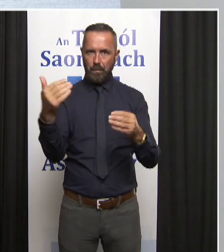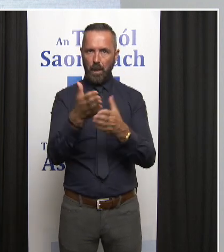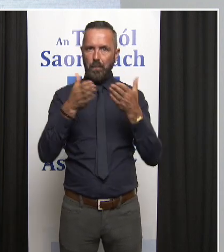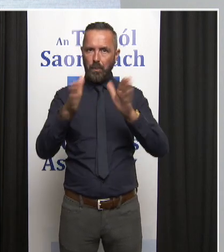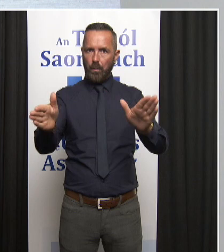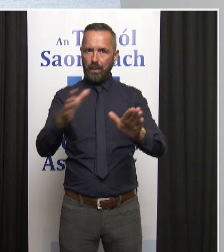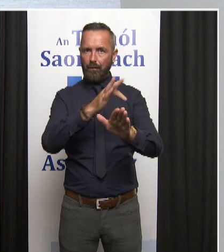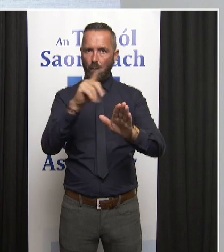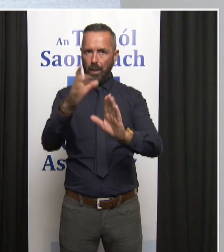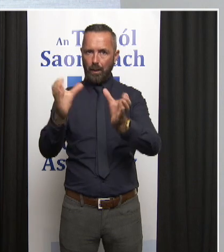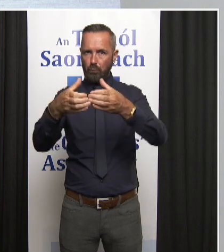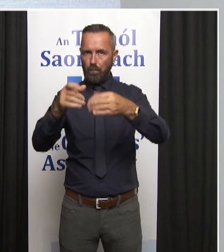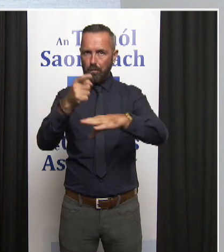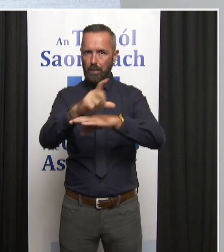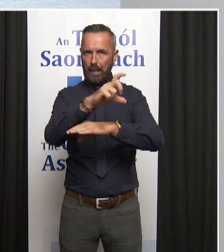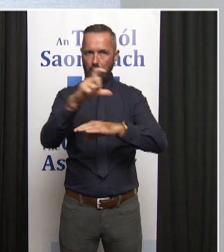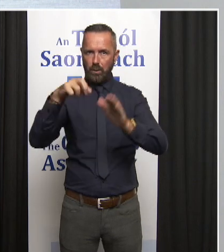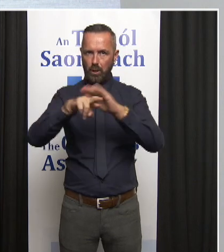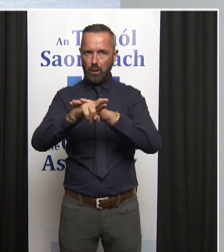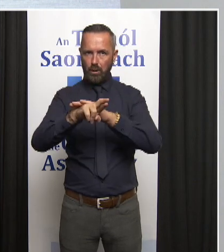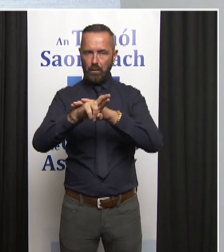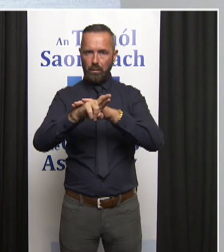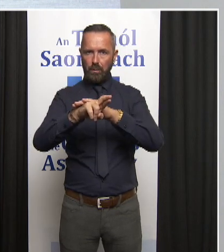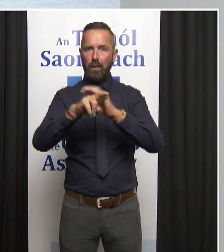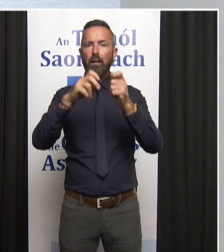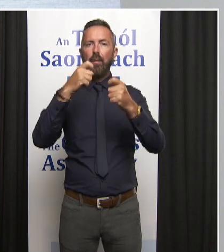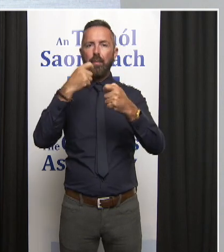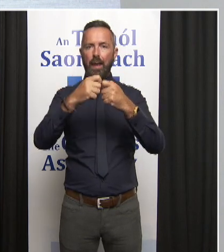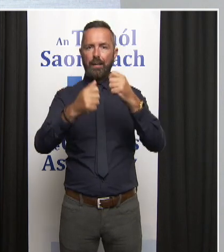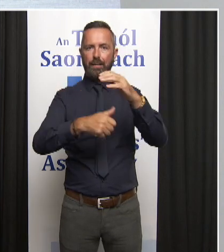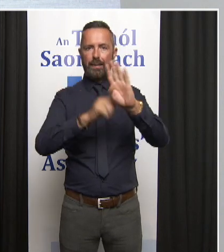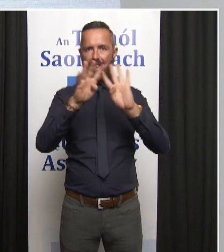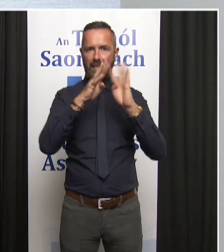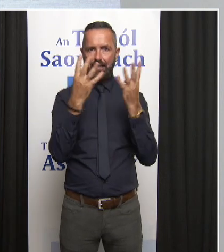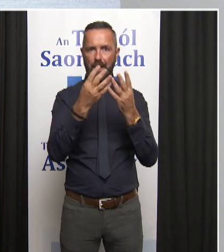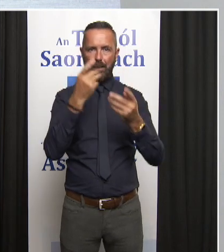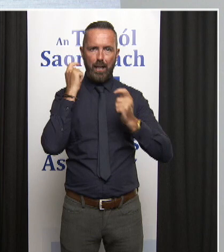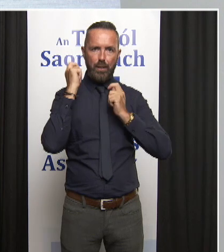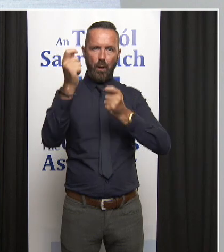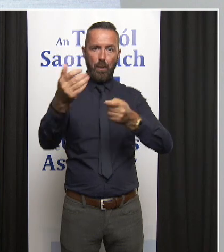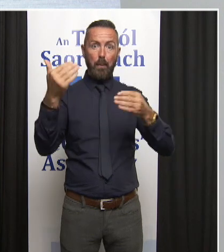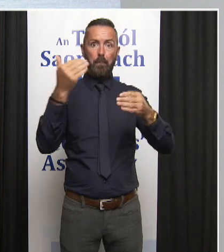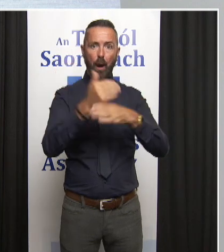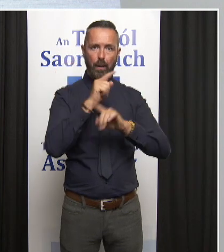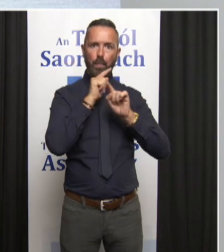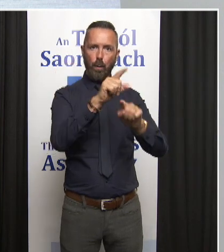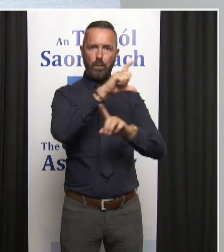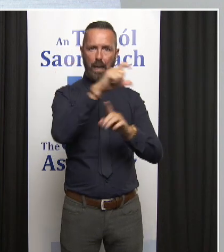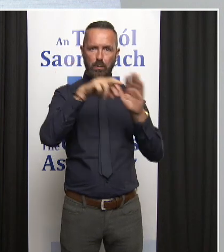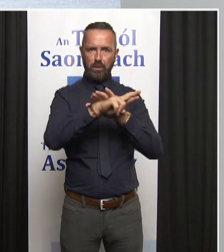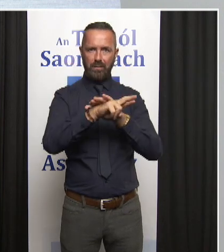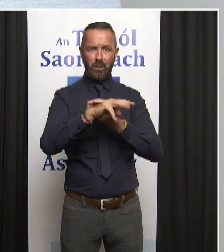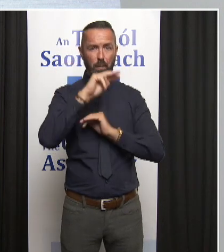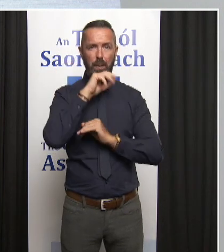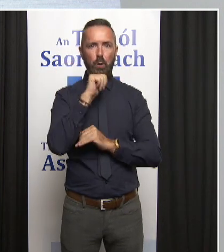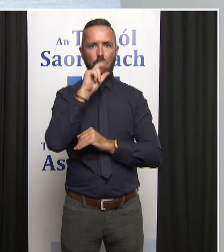councillors the assembly is nominated by the fellow councillors. so that you're not like doing double elections where you elect